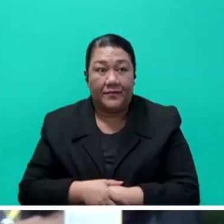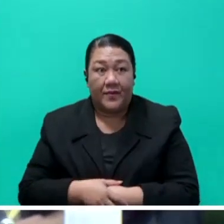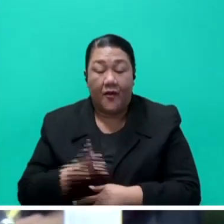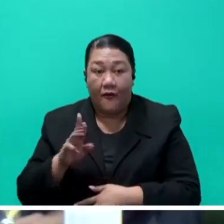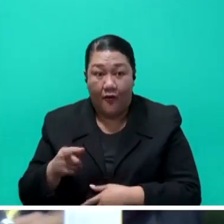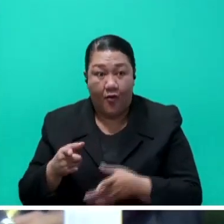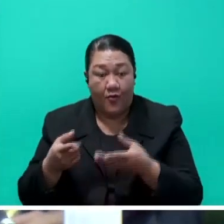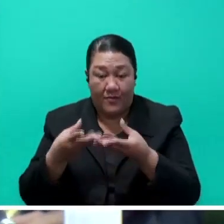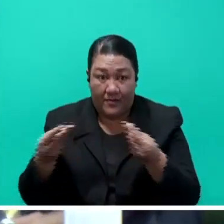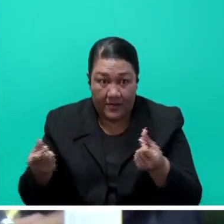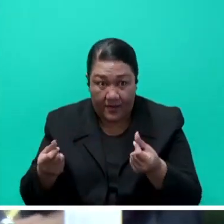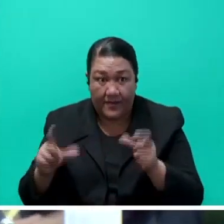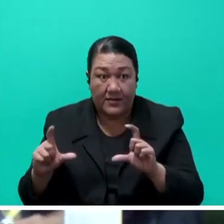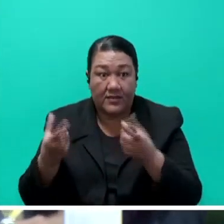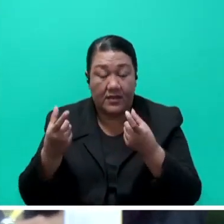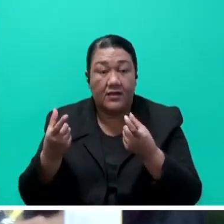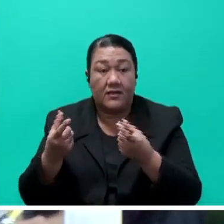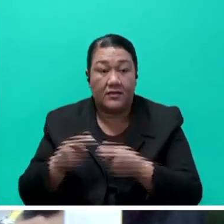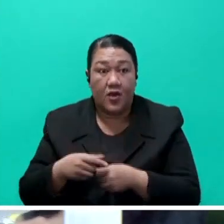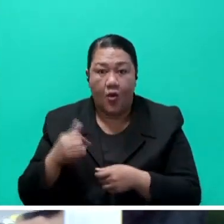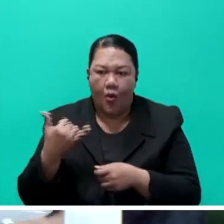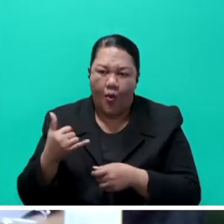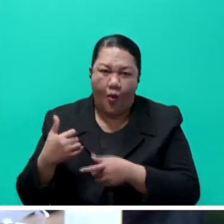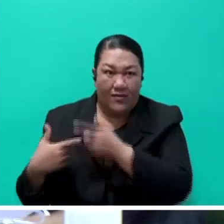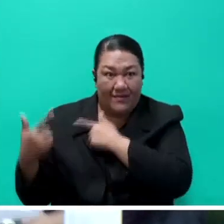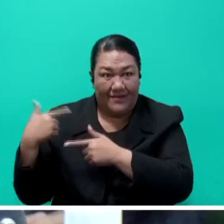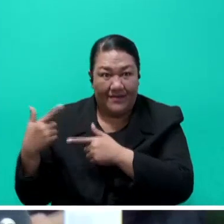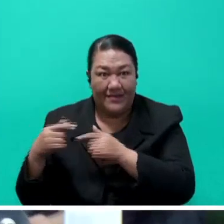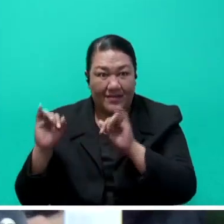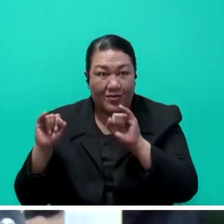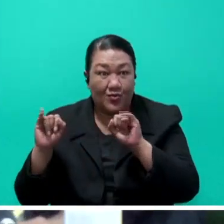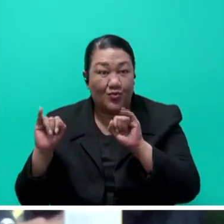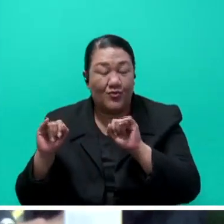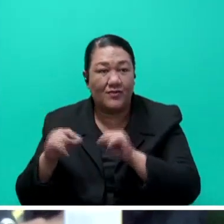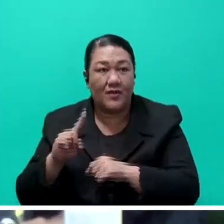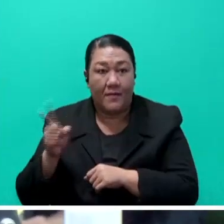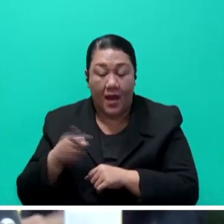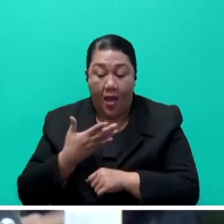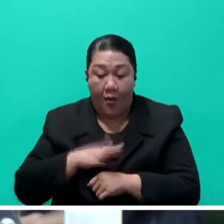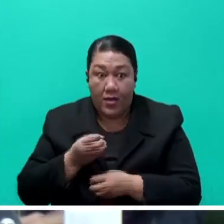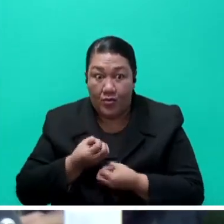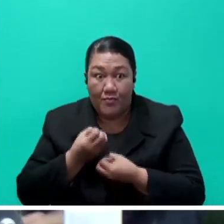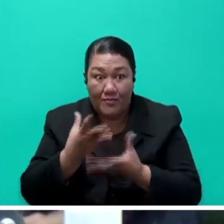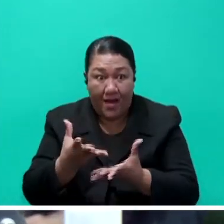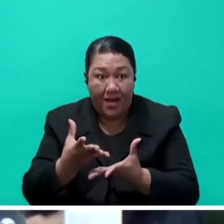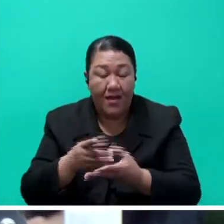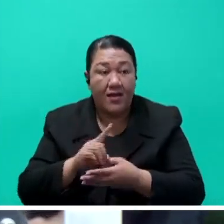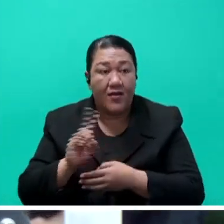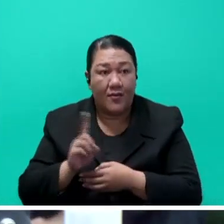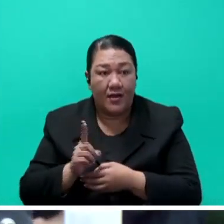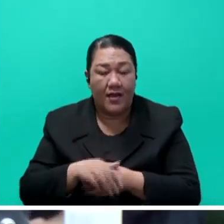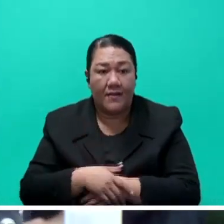resolution of these challenges or legacy issues, but I want to emphasize our unwavering